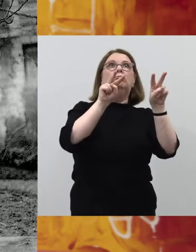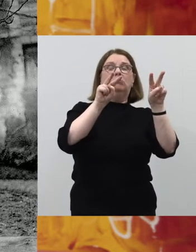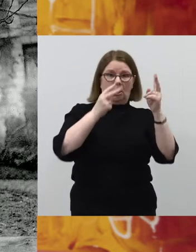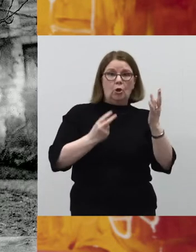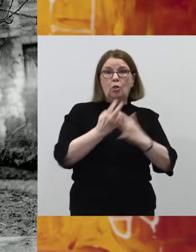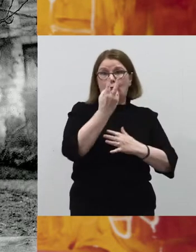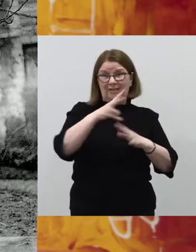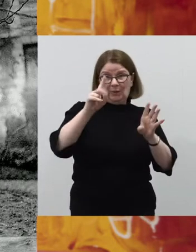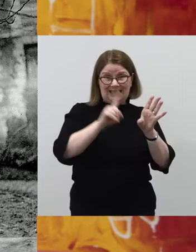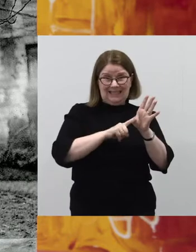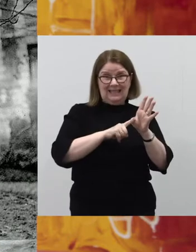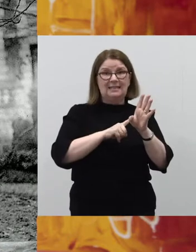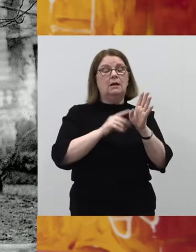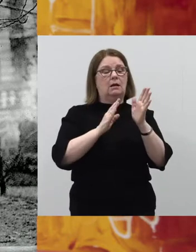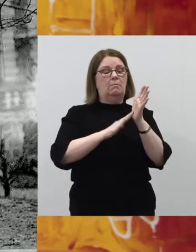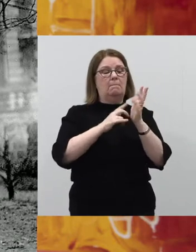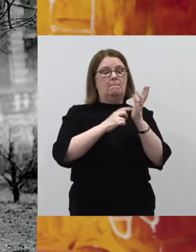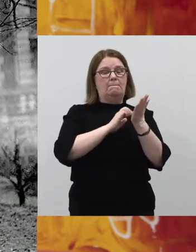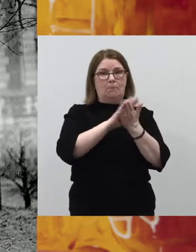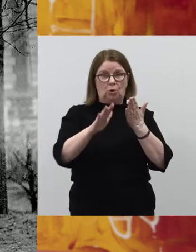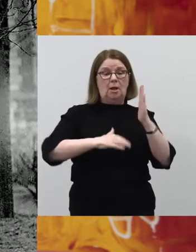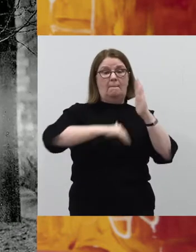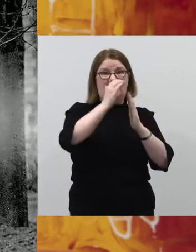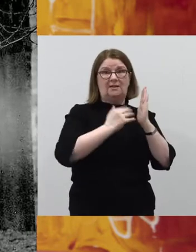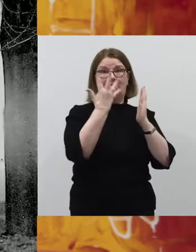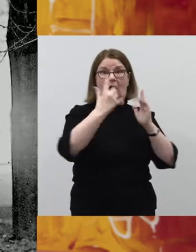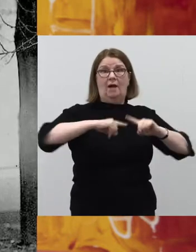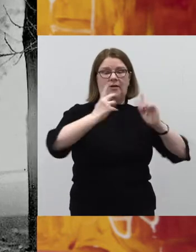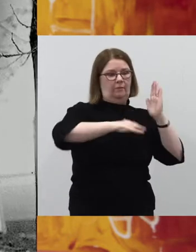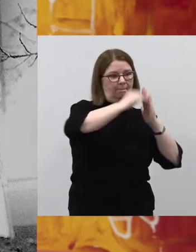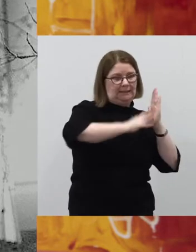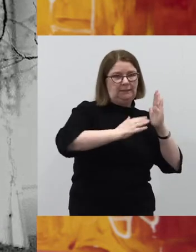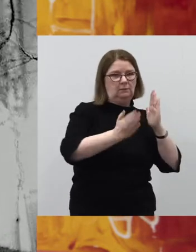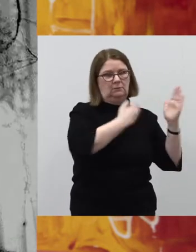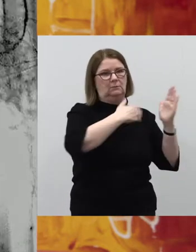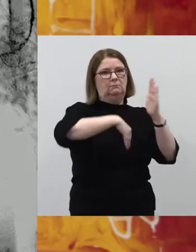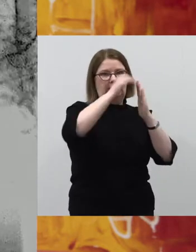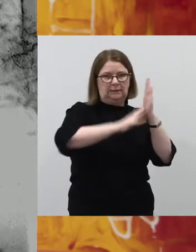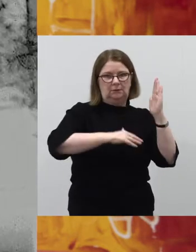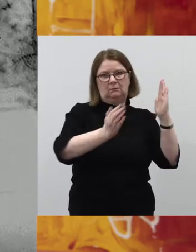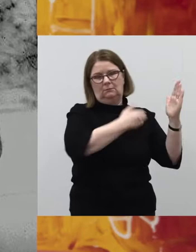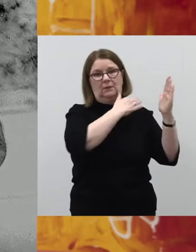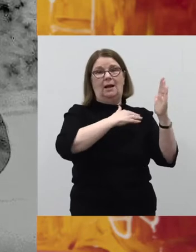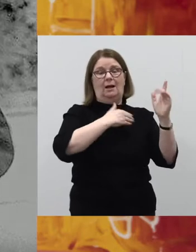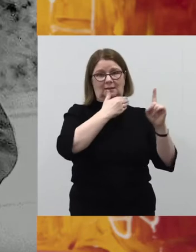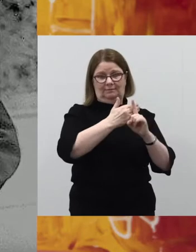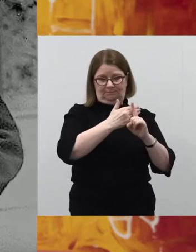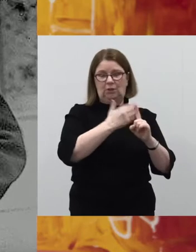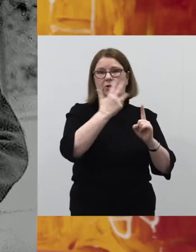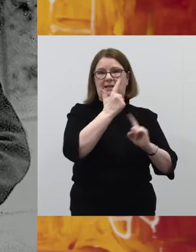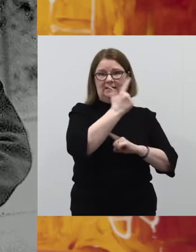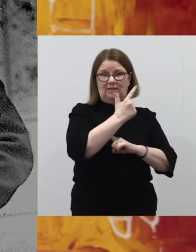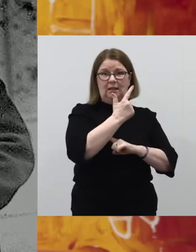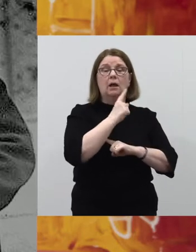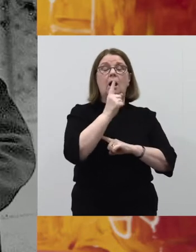the creative manic state, the price artists pay for their bouts of productive work. The manic